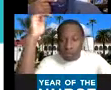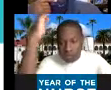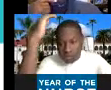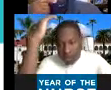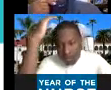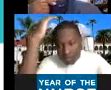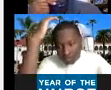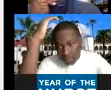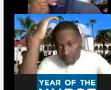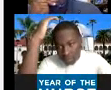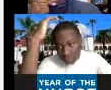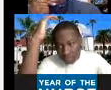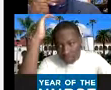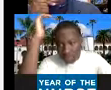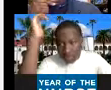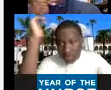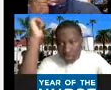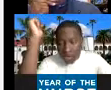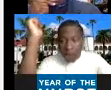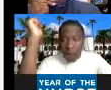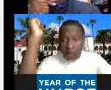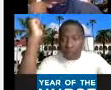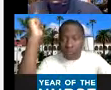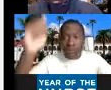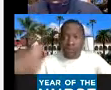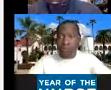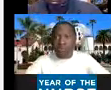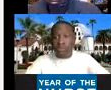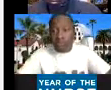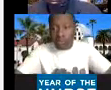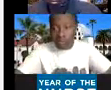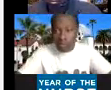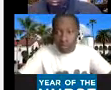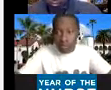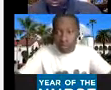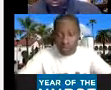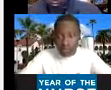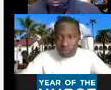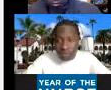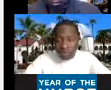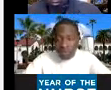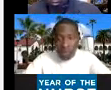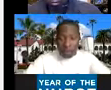Of that 325, how many actually enrolled?